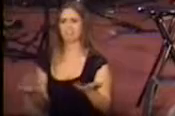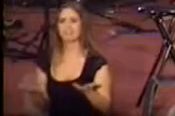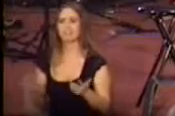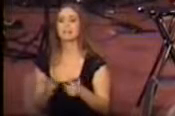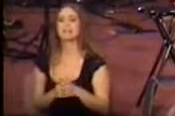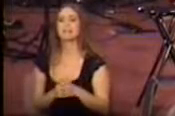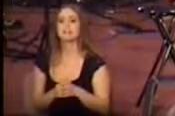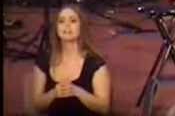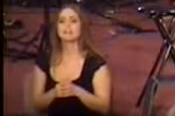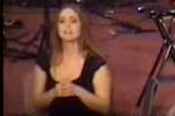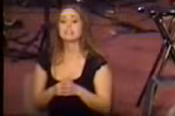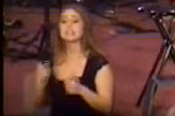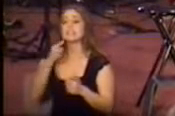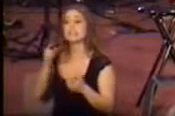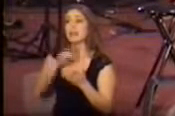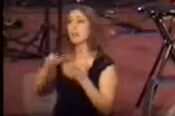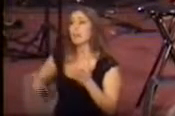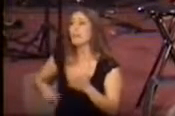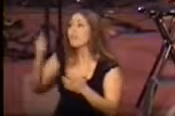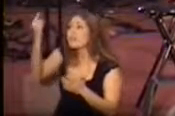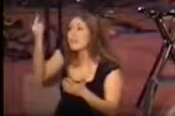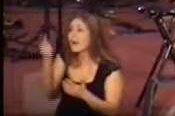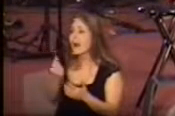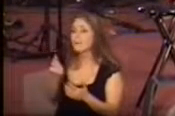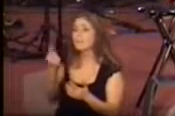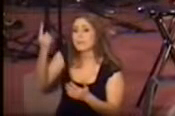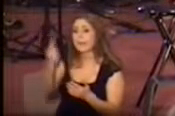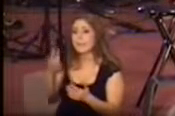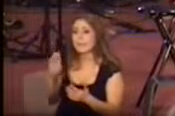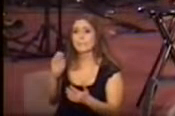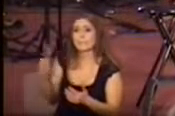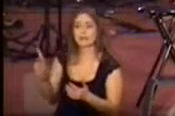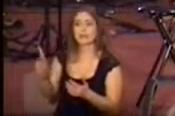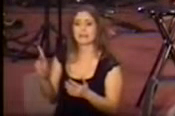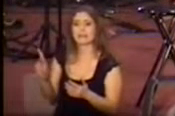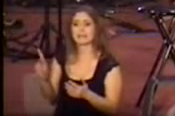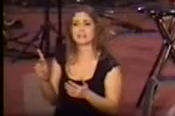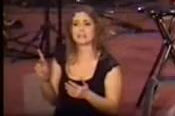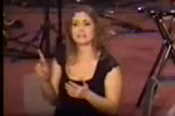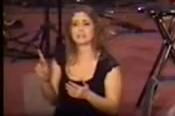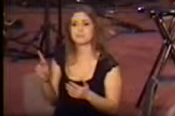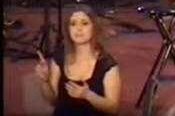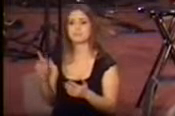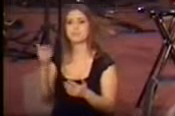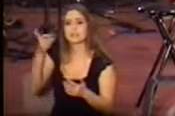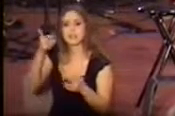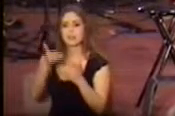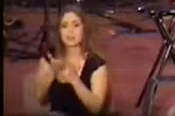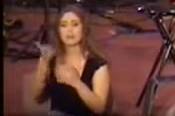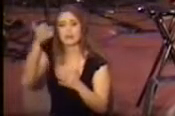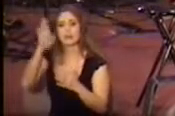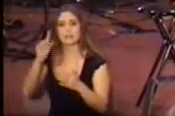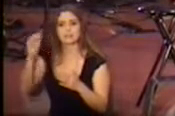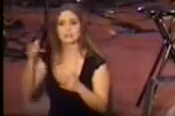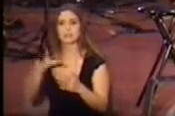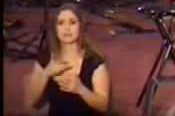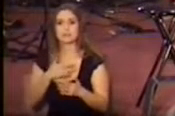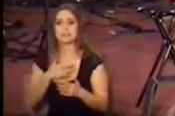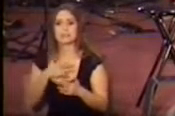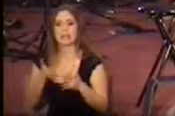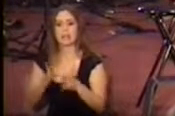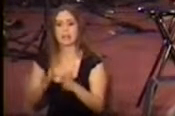Jesus, come, even in that moment, come on back. But by God's grace, he's allowed many souls to enter the kingdom over these